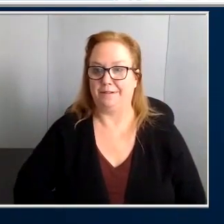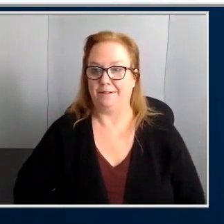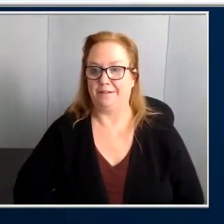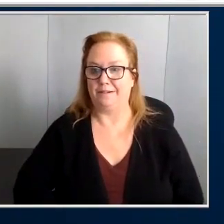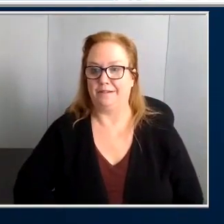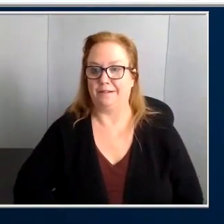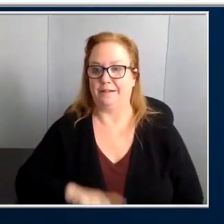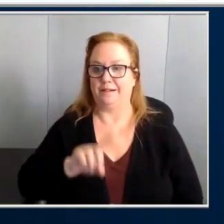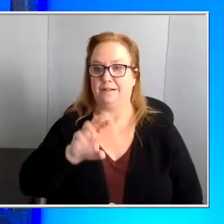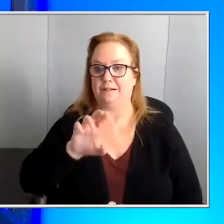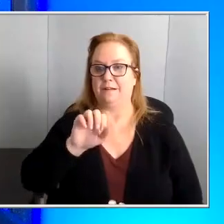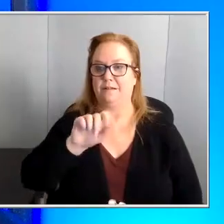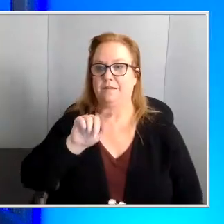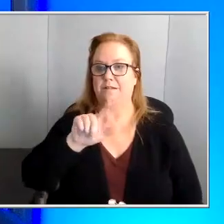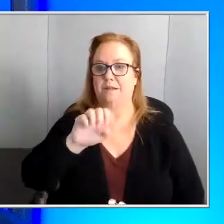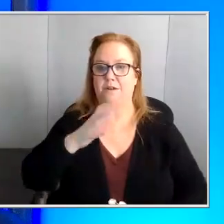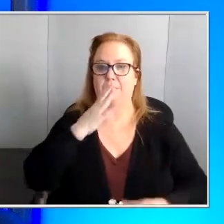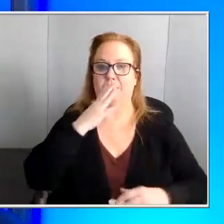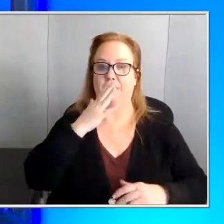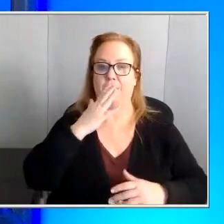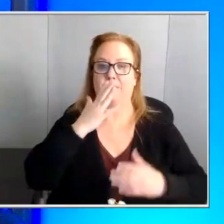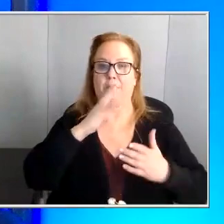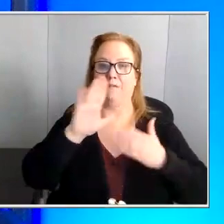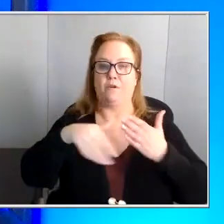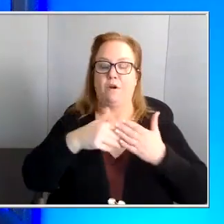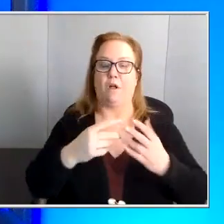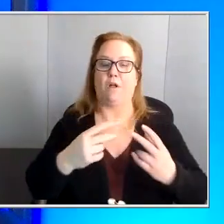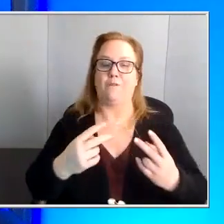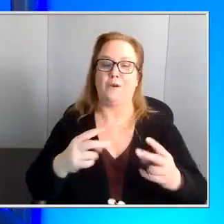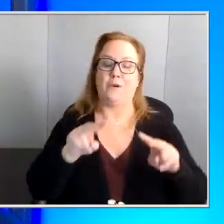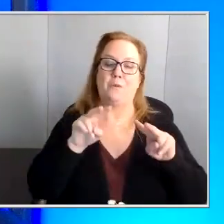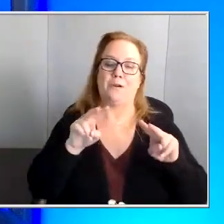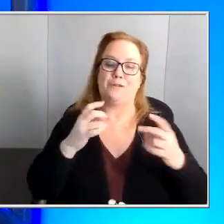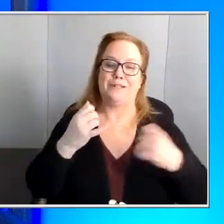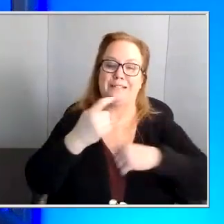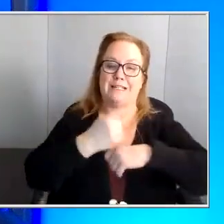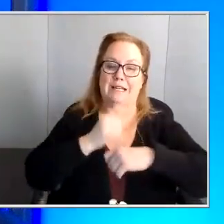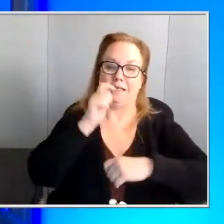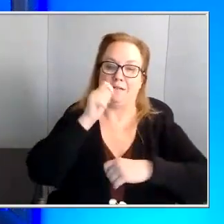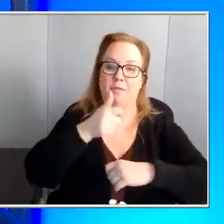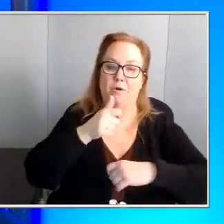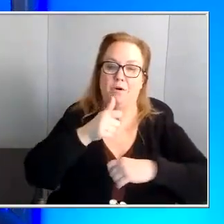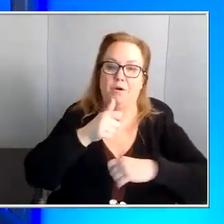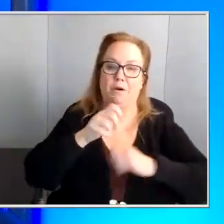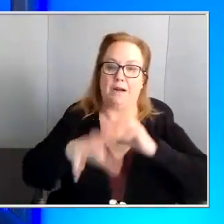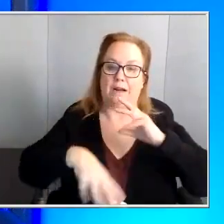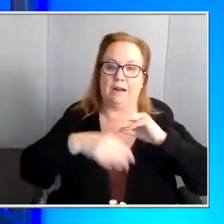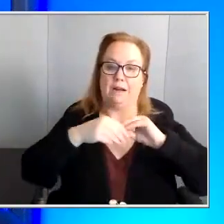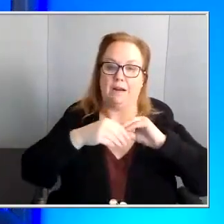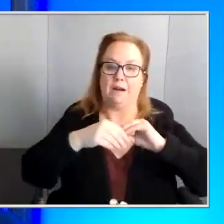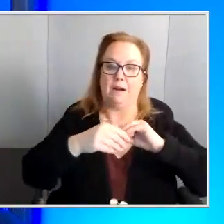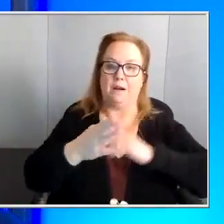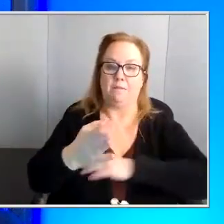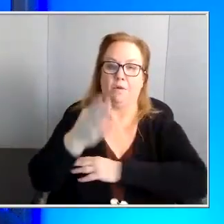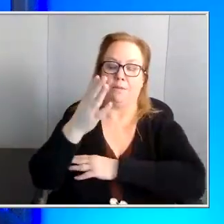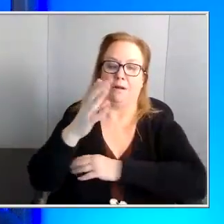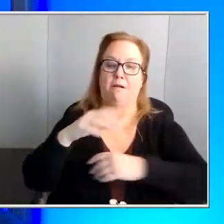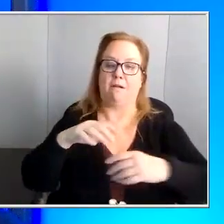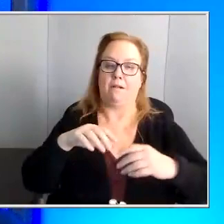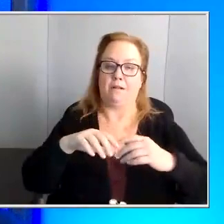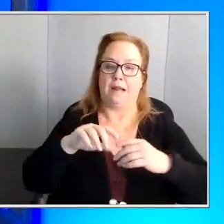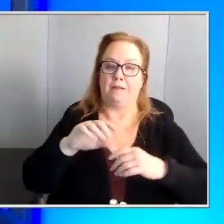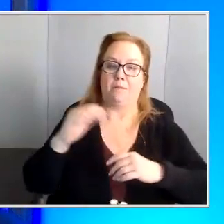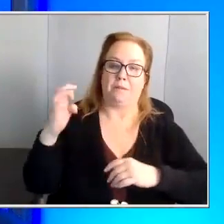Dr. Stites, thank you so much, and thank all of you for watching us today. Tomorrow we'll have an encore presentation of our morning medical update, and then we'll be back